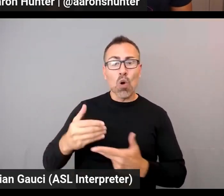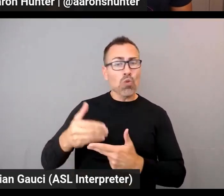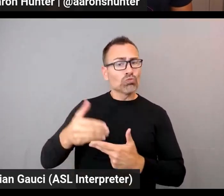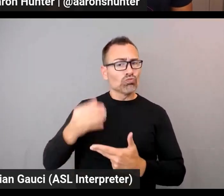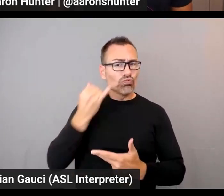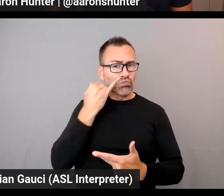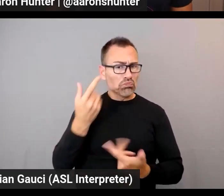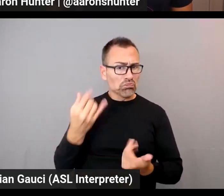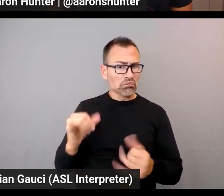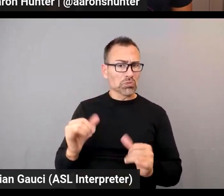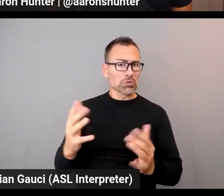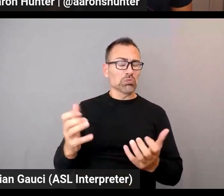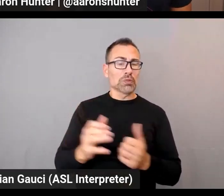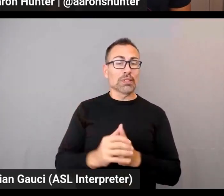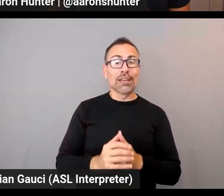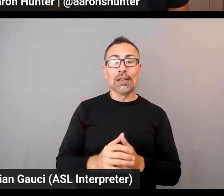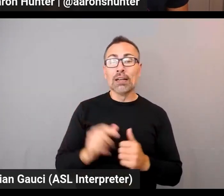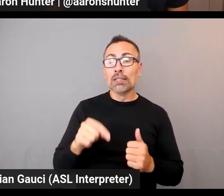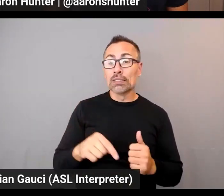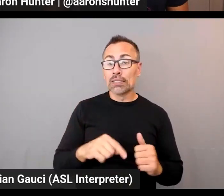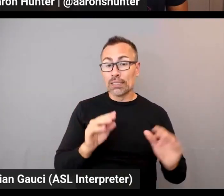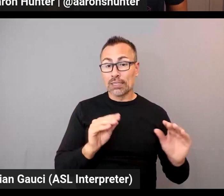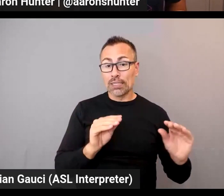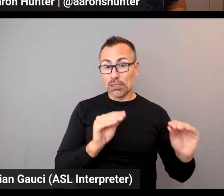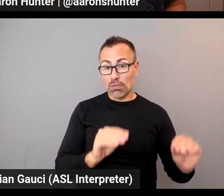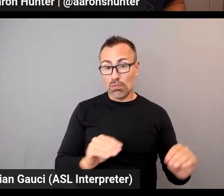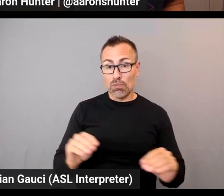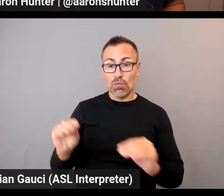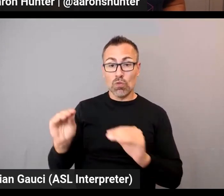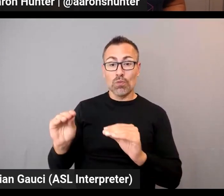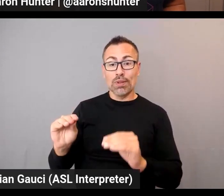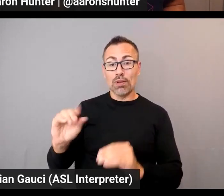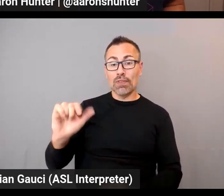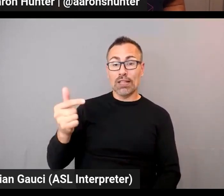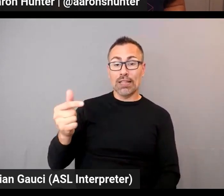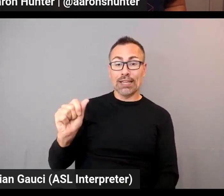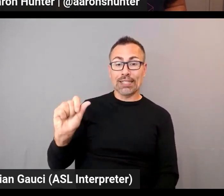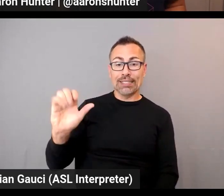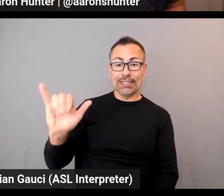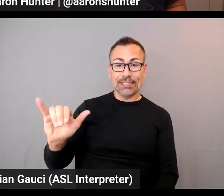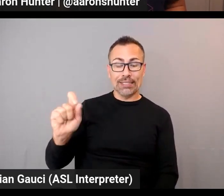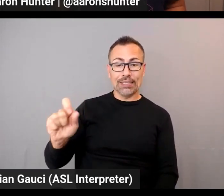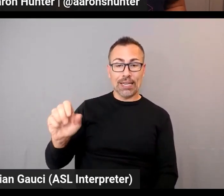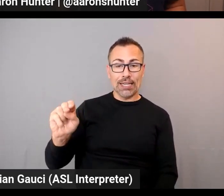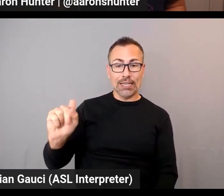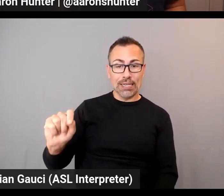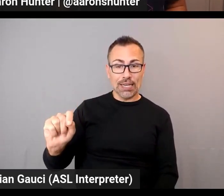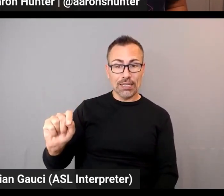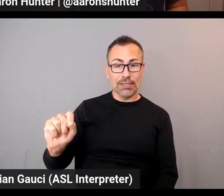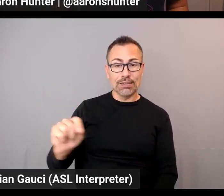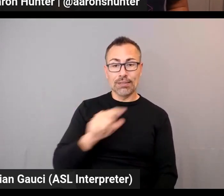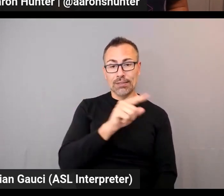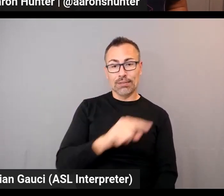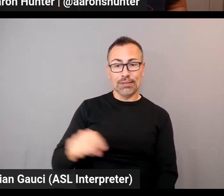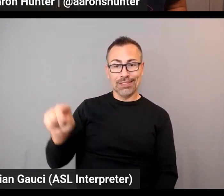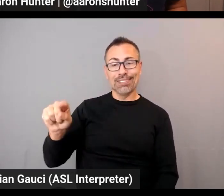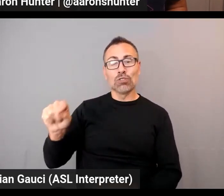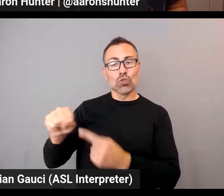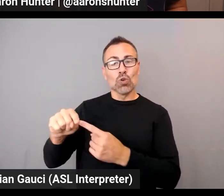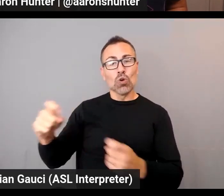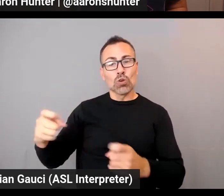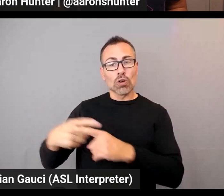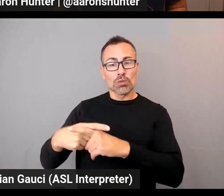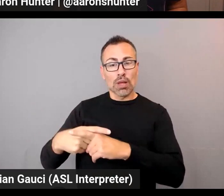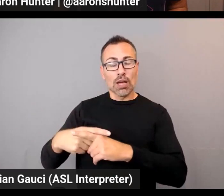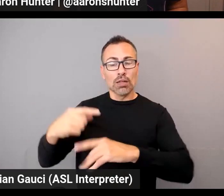to be. So this movement of the legacy .NET Windows-based .NET to the cross-platform .NET is what we really